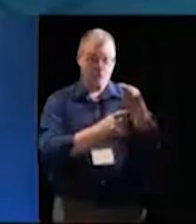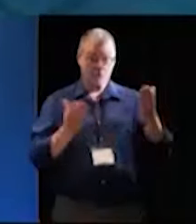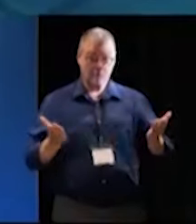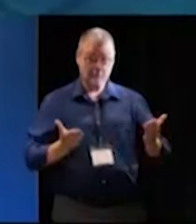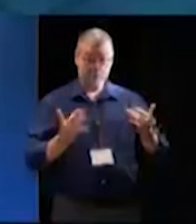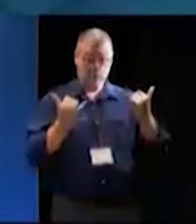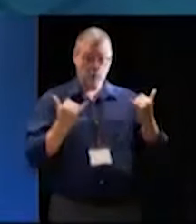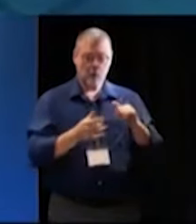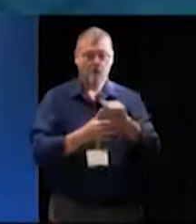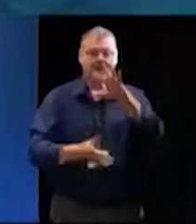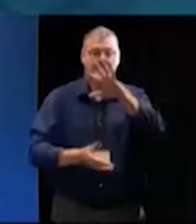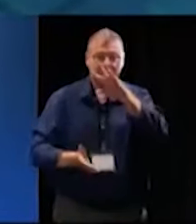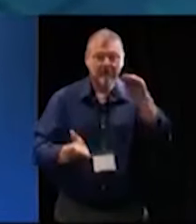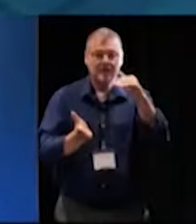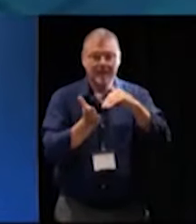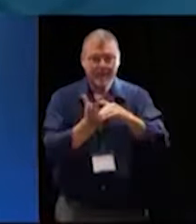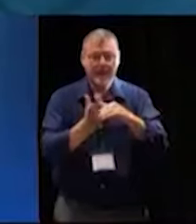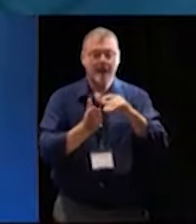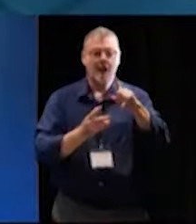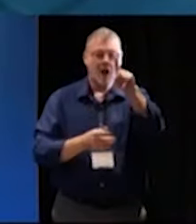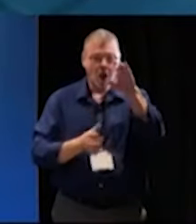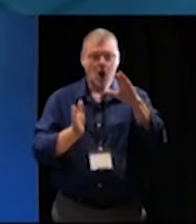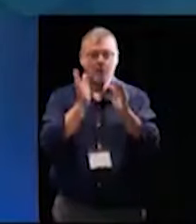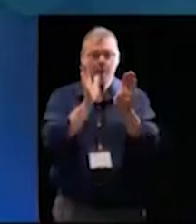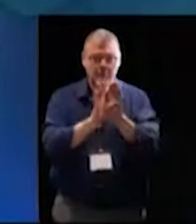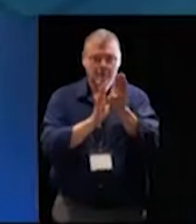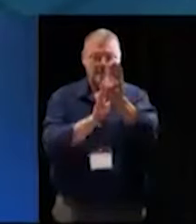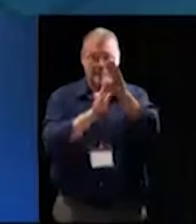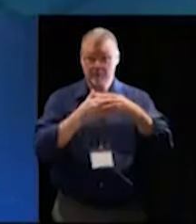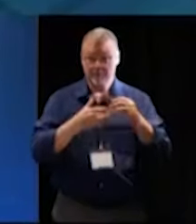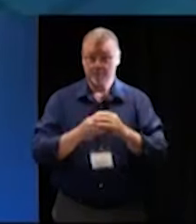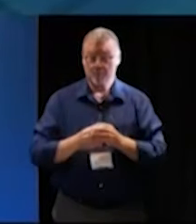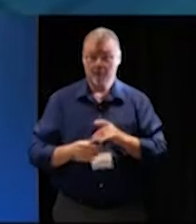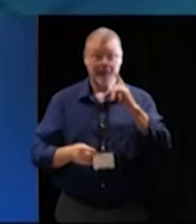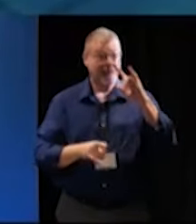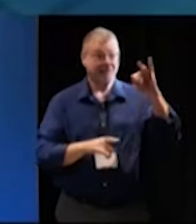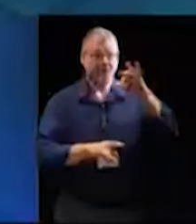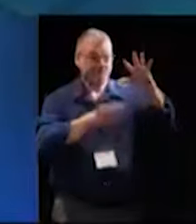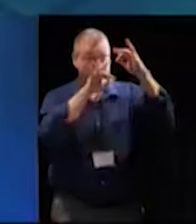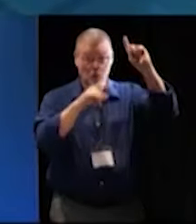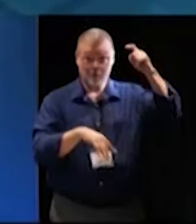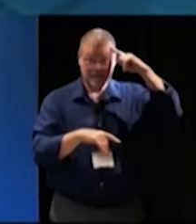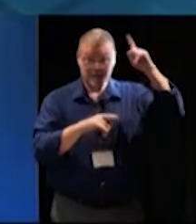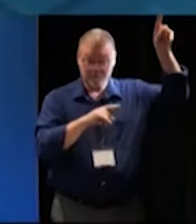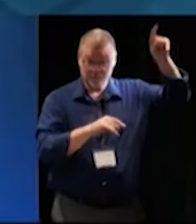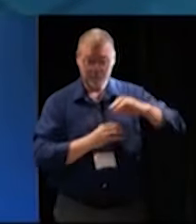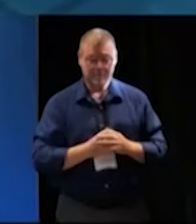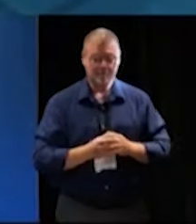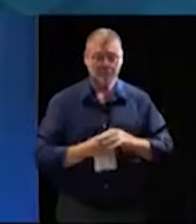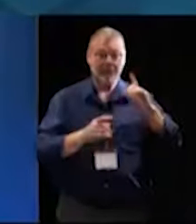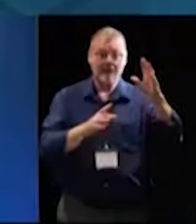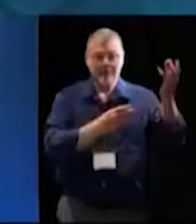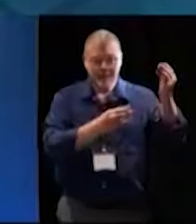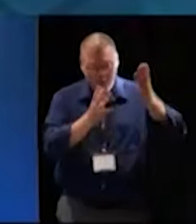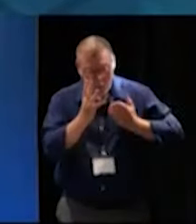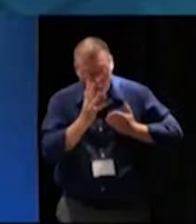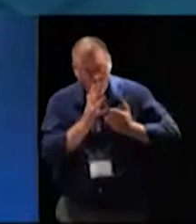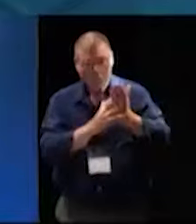with 50,000 jobs, $100 billion investment, if it wasn't for the Biden-Harris administration getting